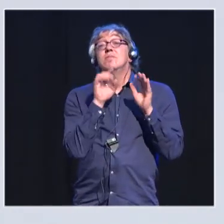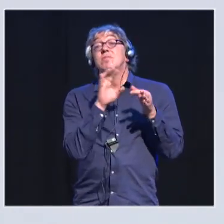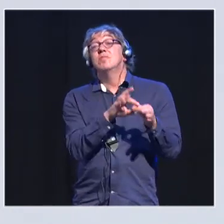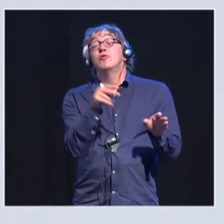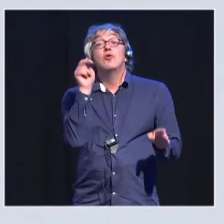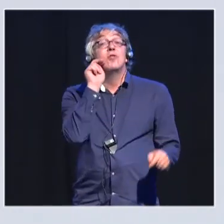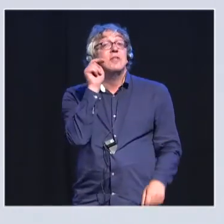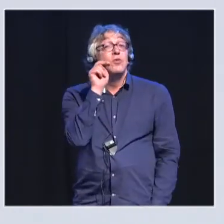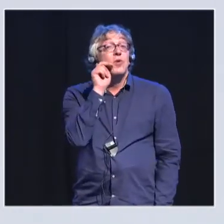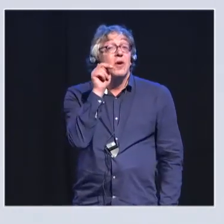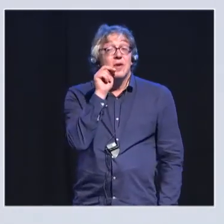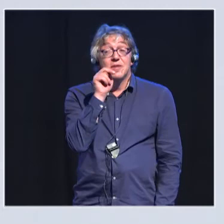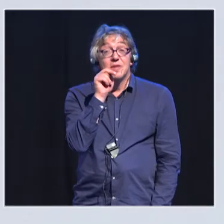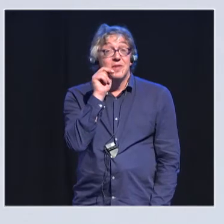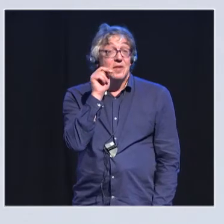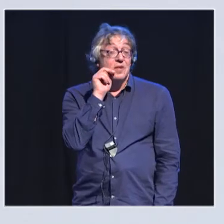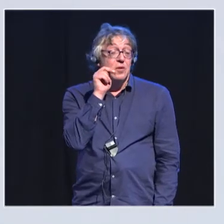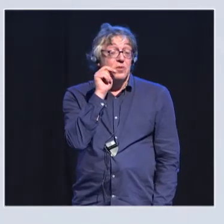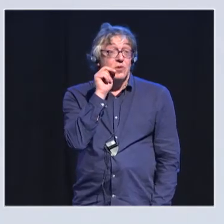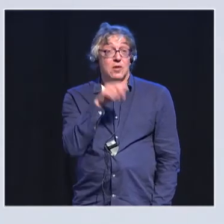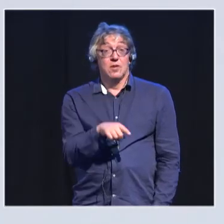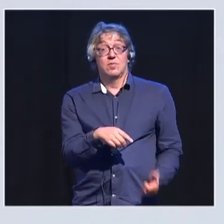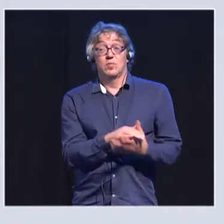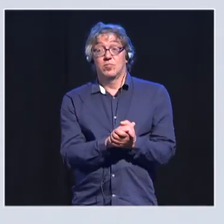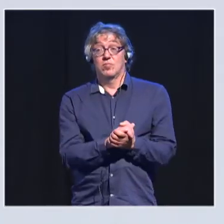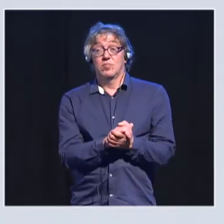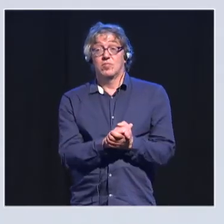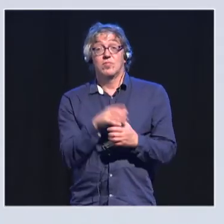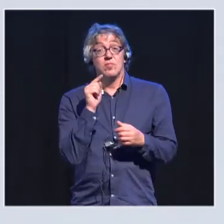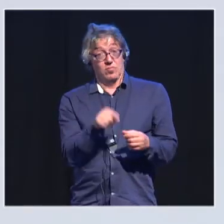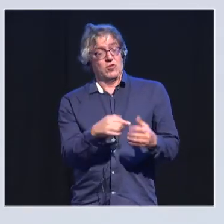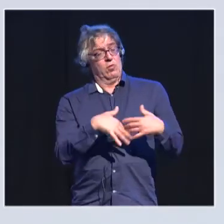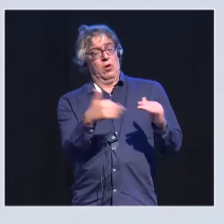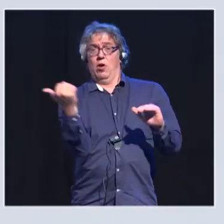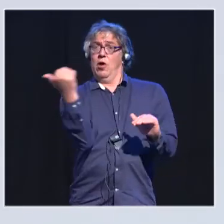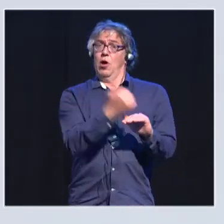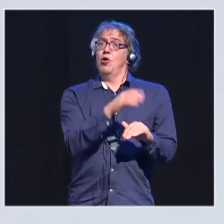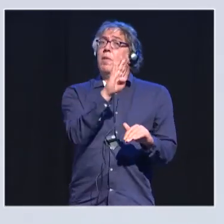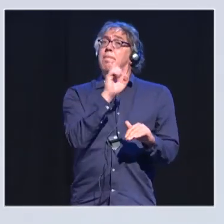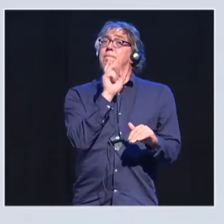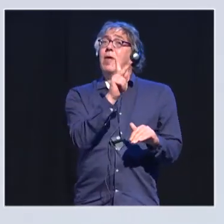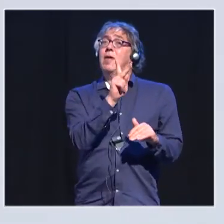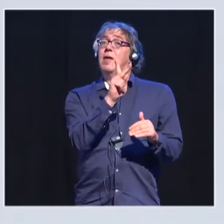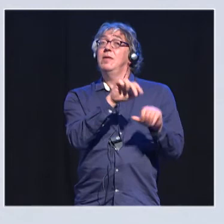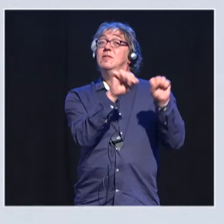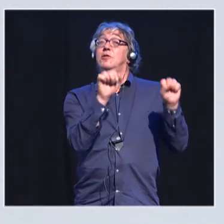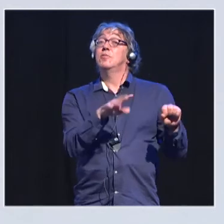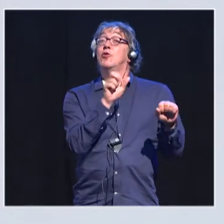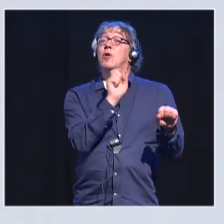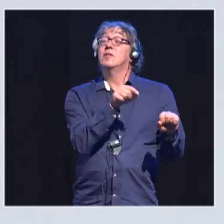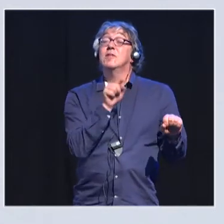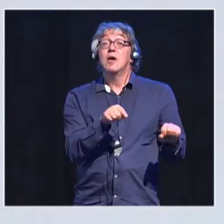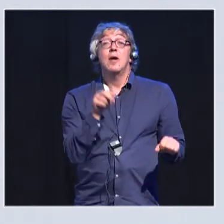of implementing this single bank account system in their tax department, they were able to